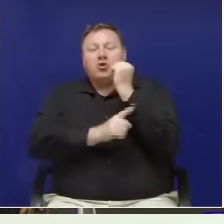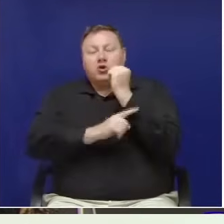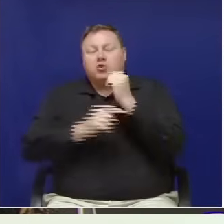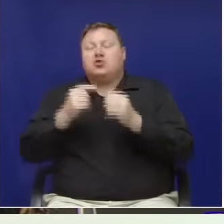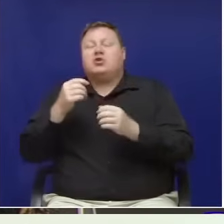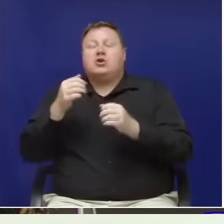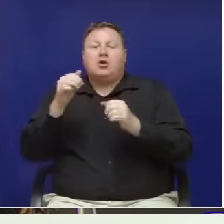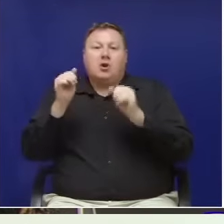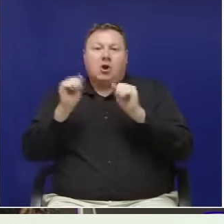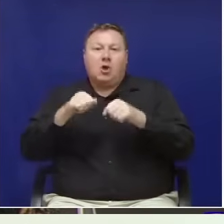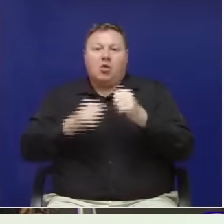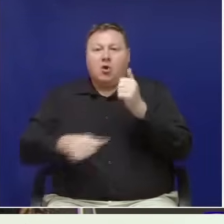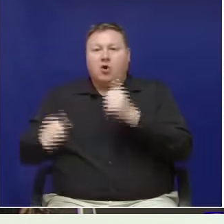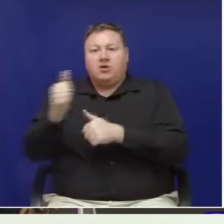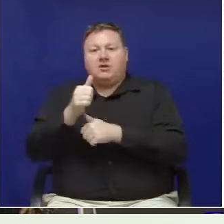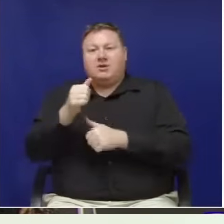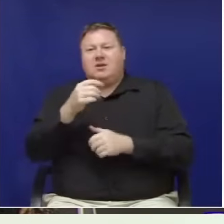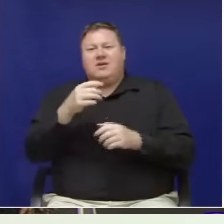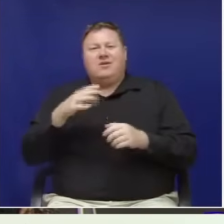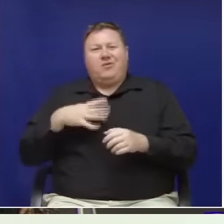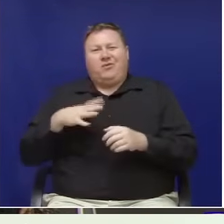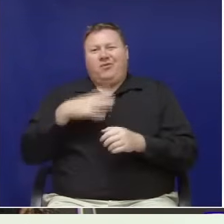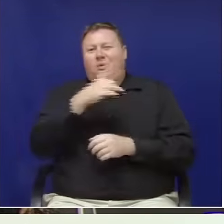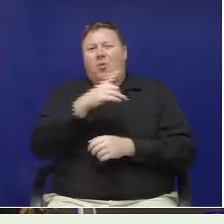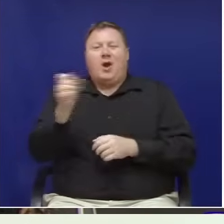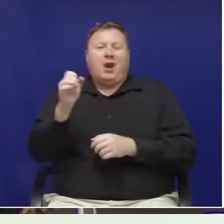per year in its aspirant prosecutor program?